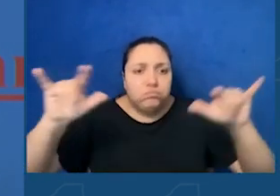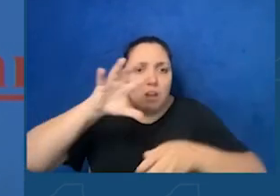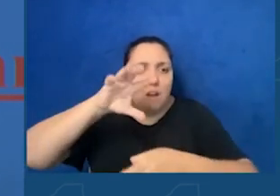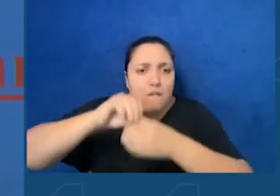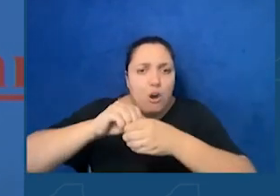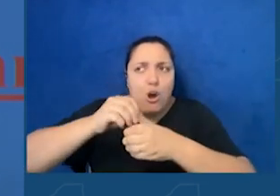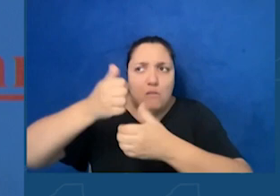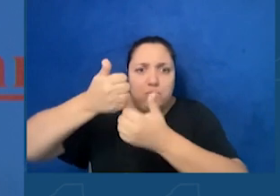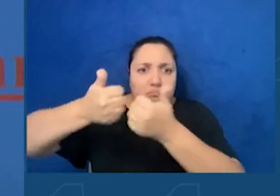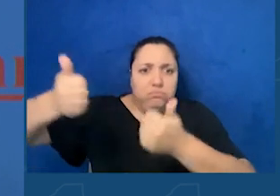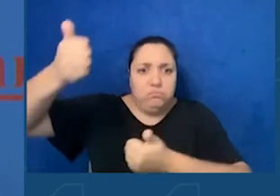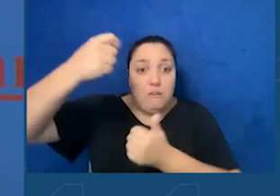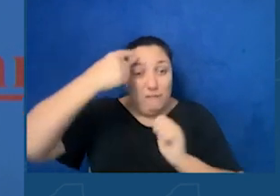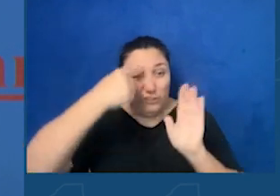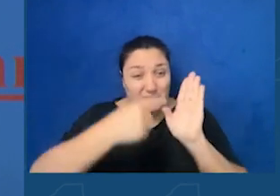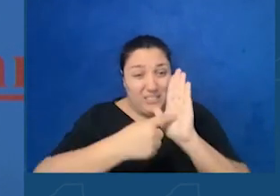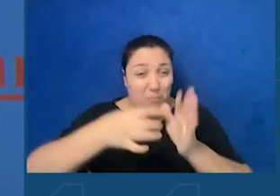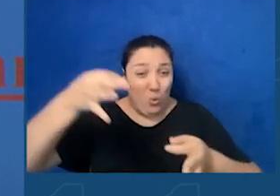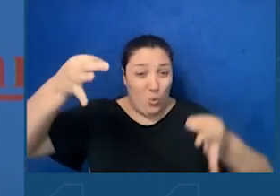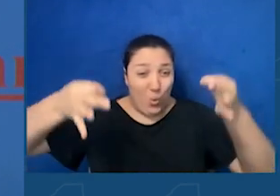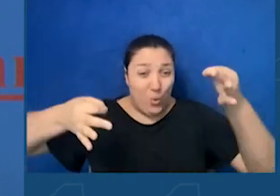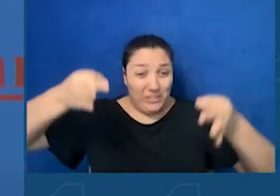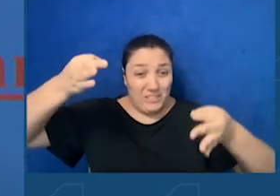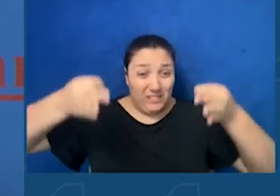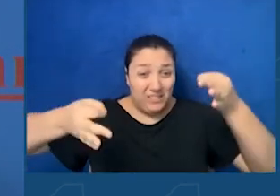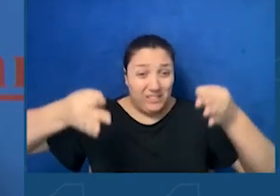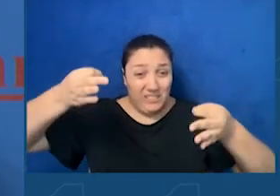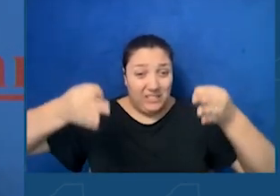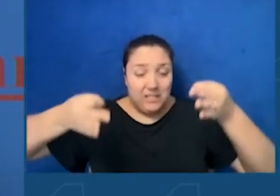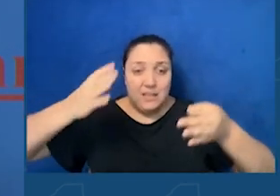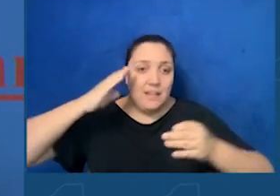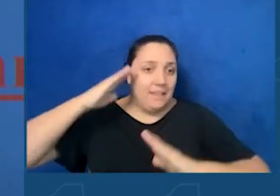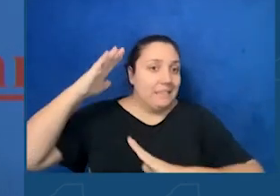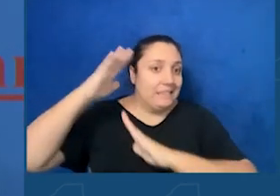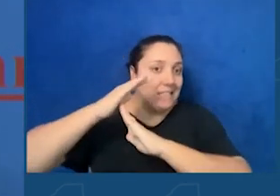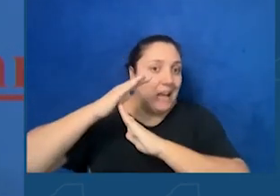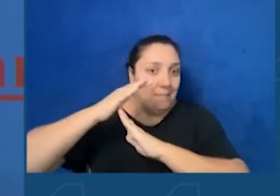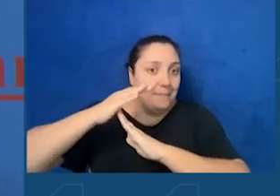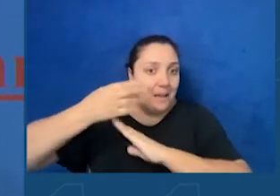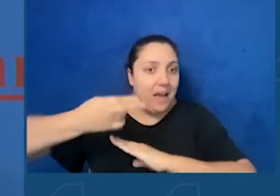courts, the highest courts in the state. I believe